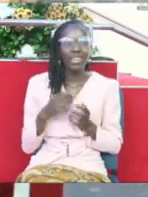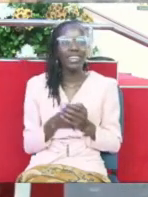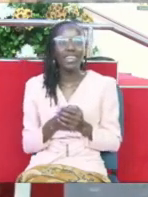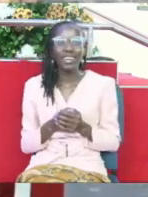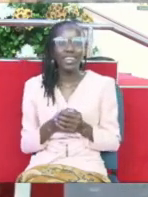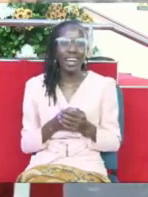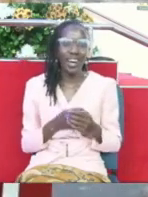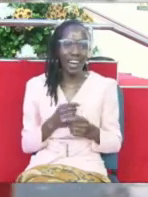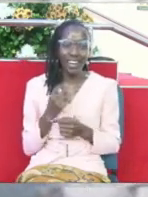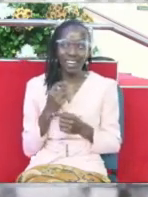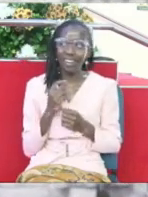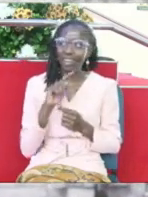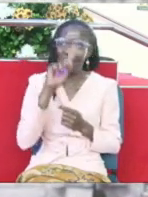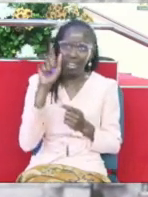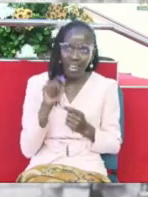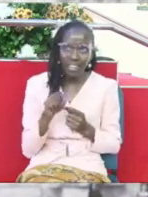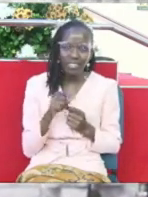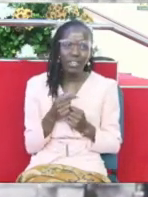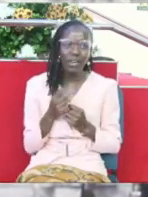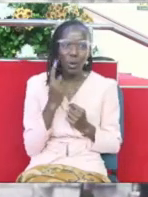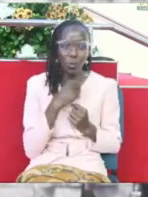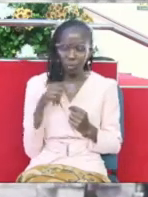courageous. But this man,